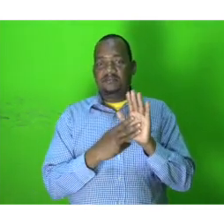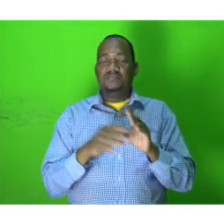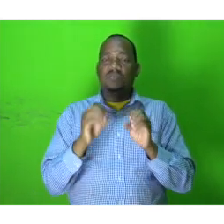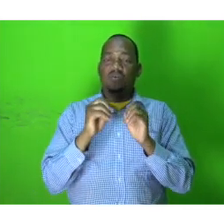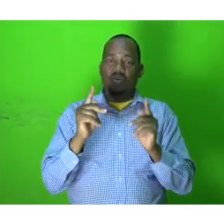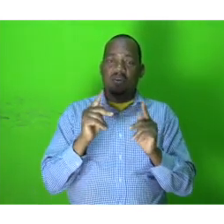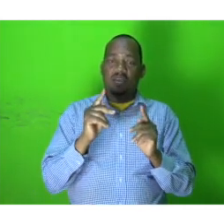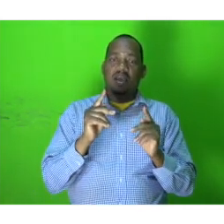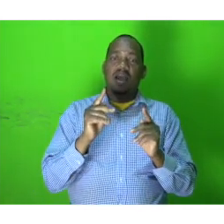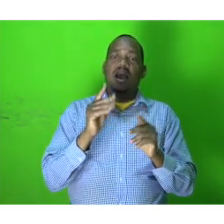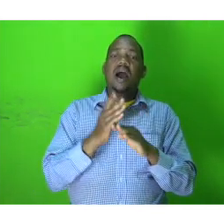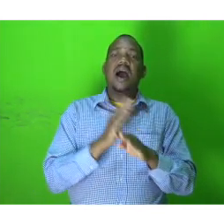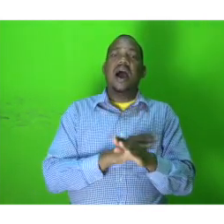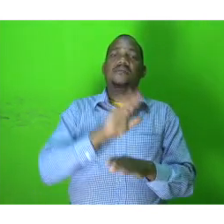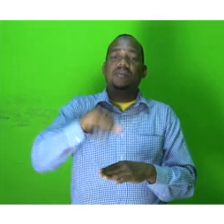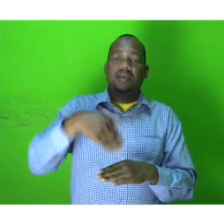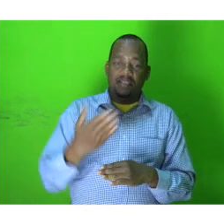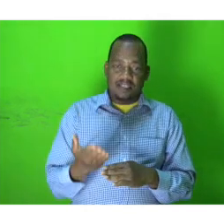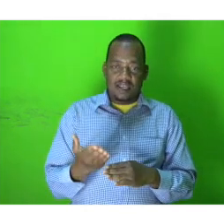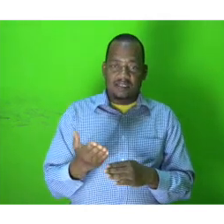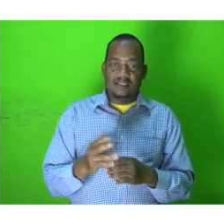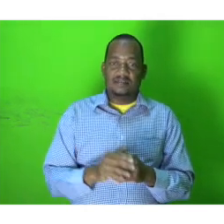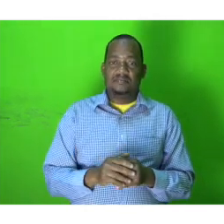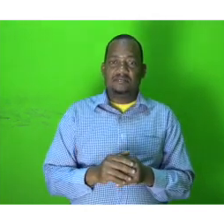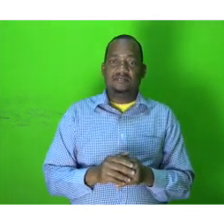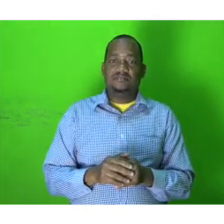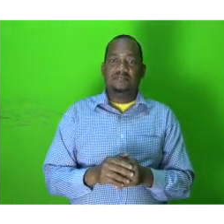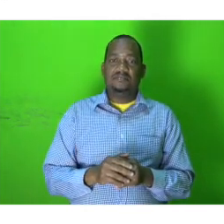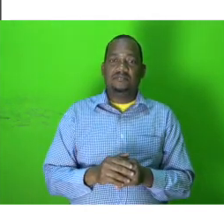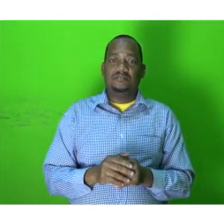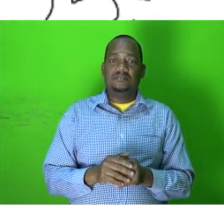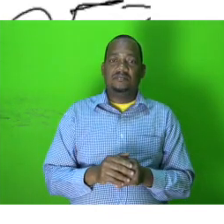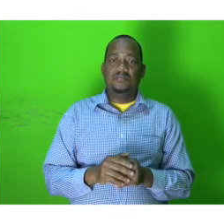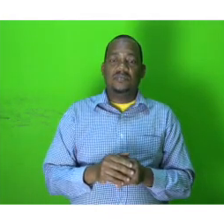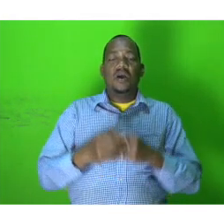23,080. Okay. After that,